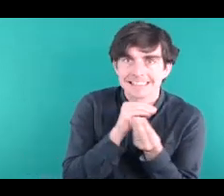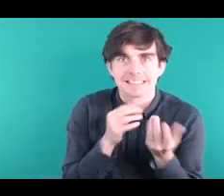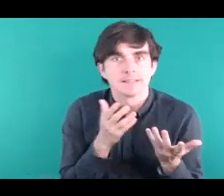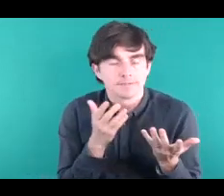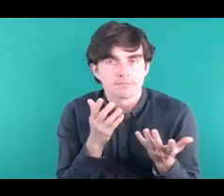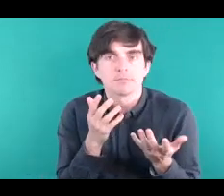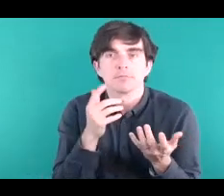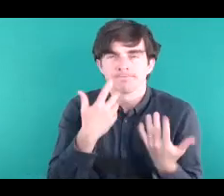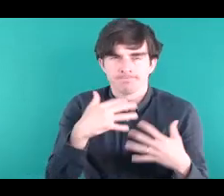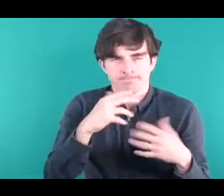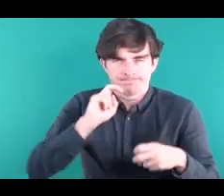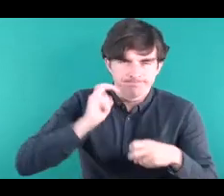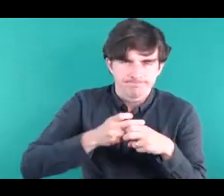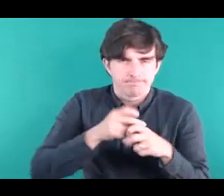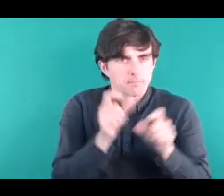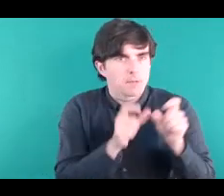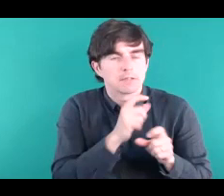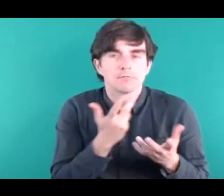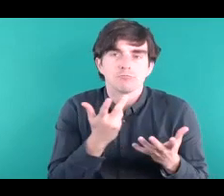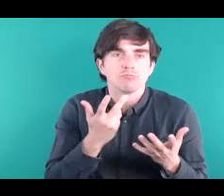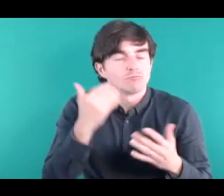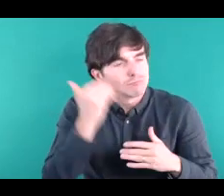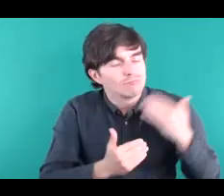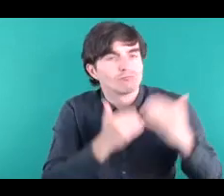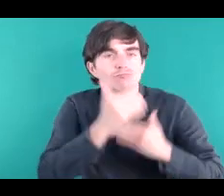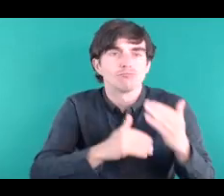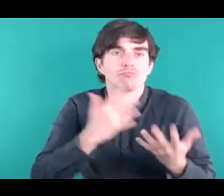and also for those who are